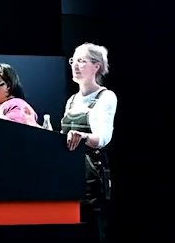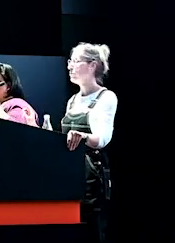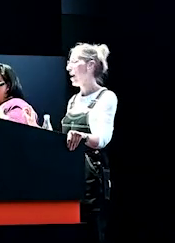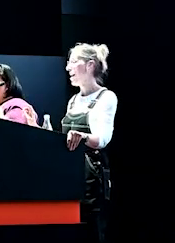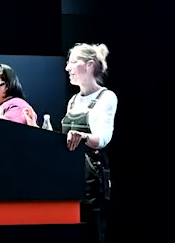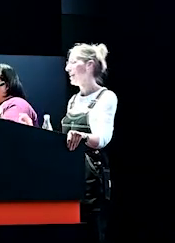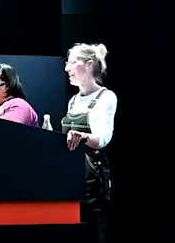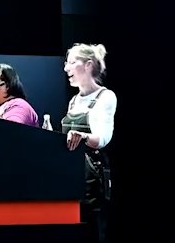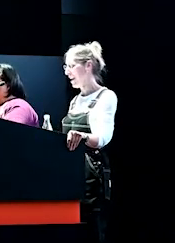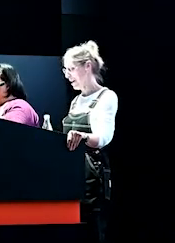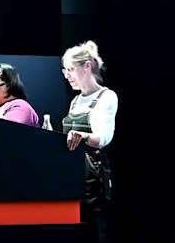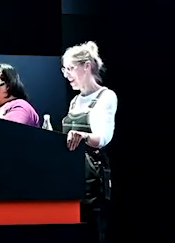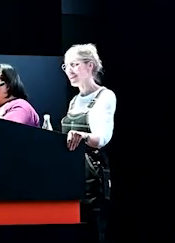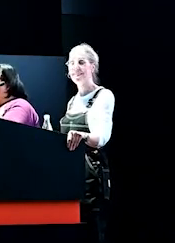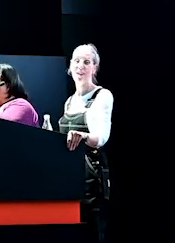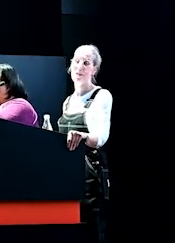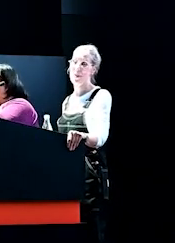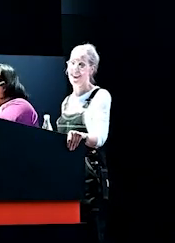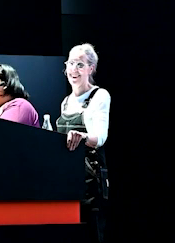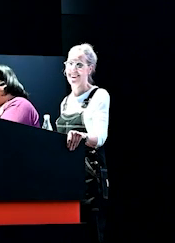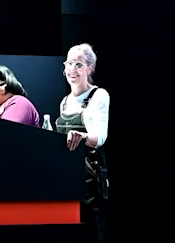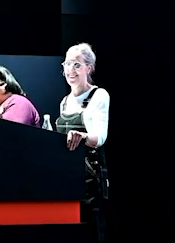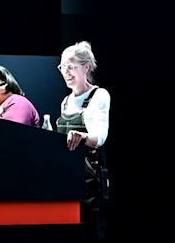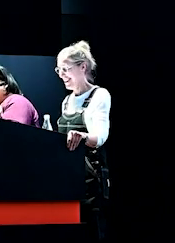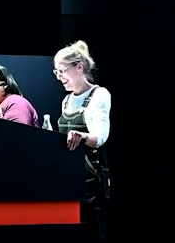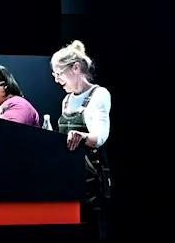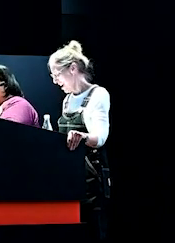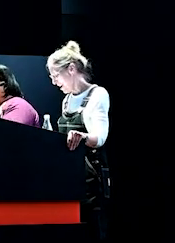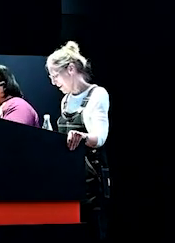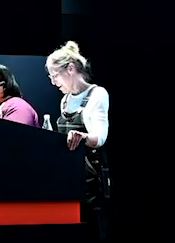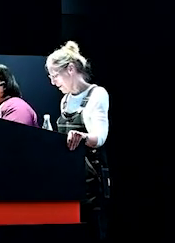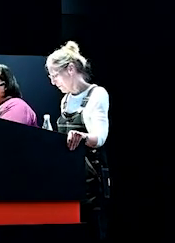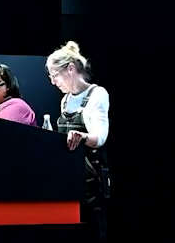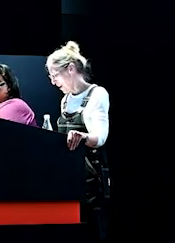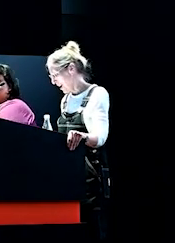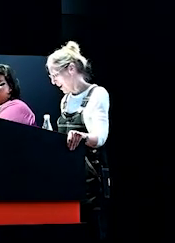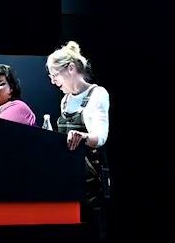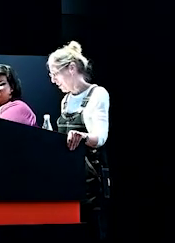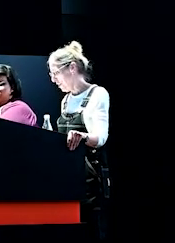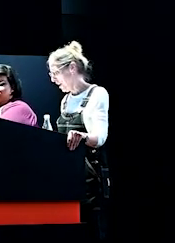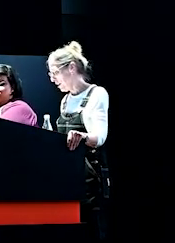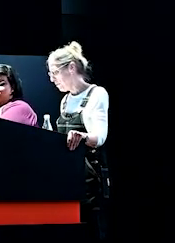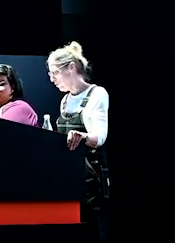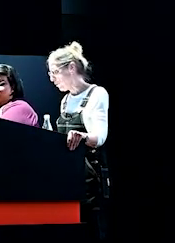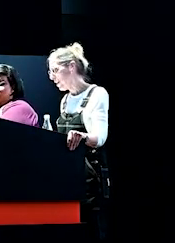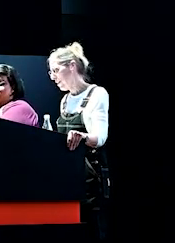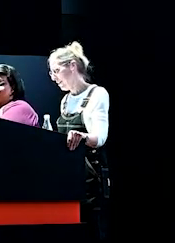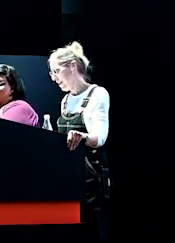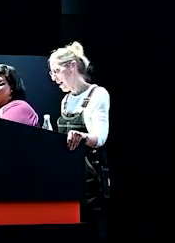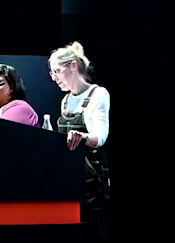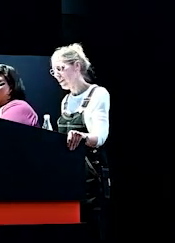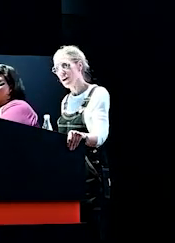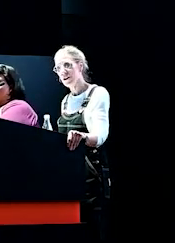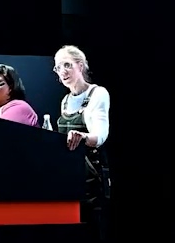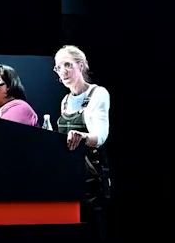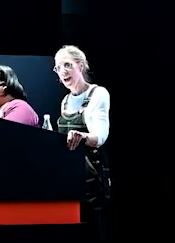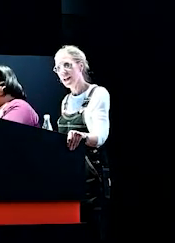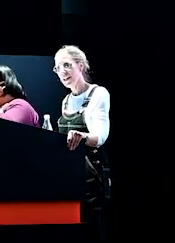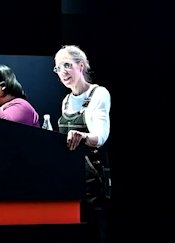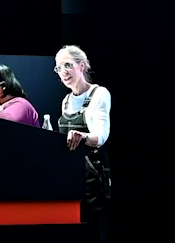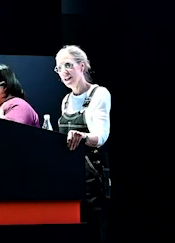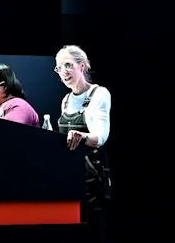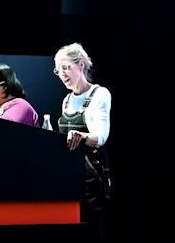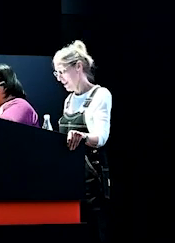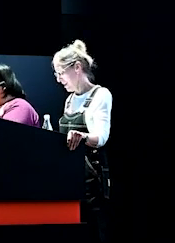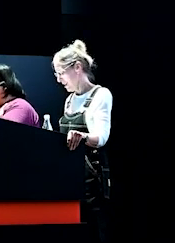I'm on this path, and I am excited by it. I think great things happen along the